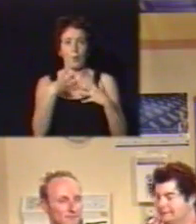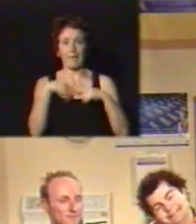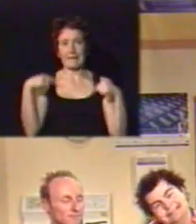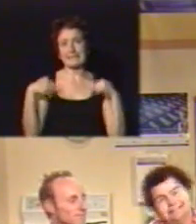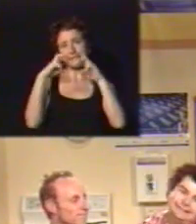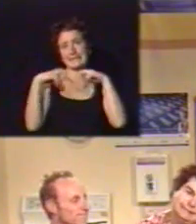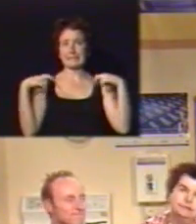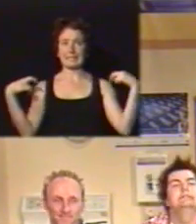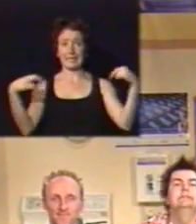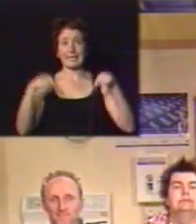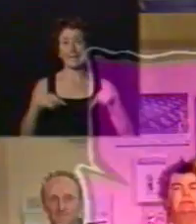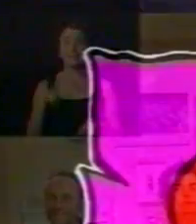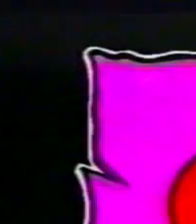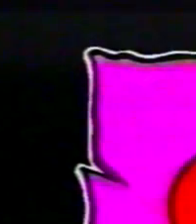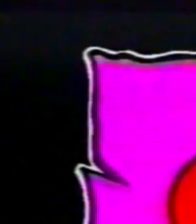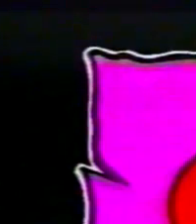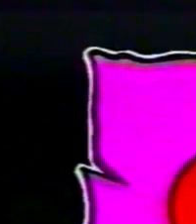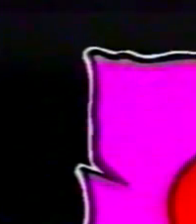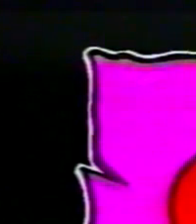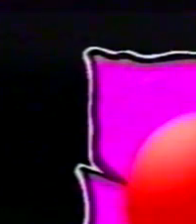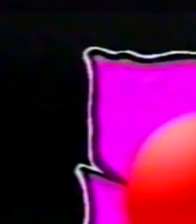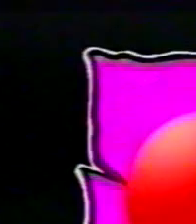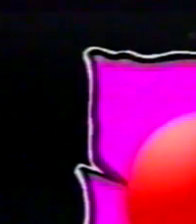here. Mm. See ya.